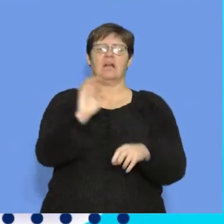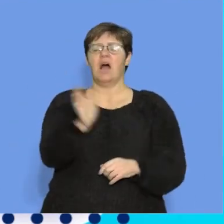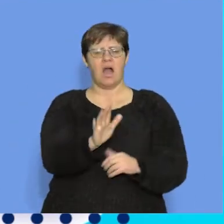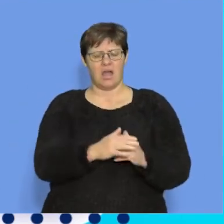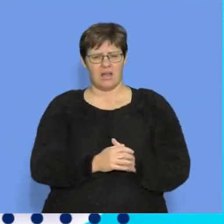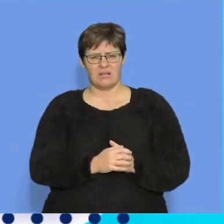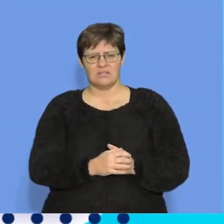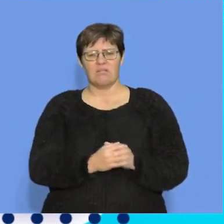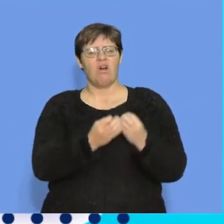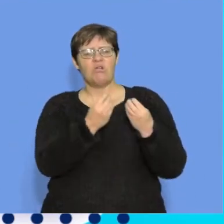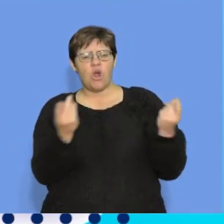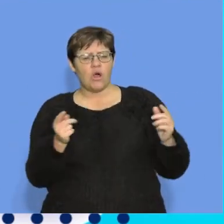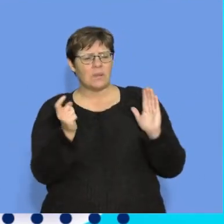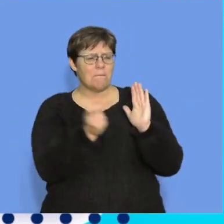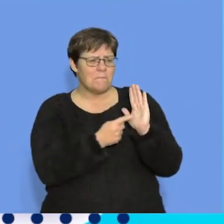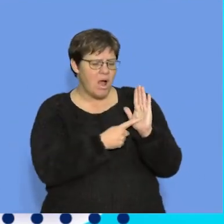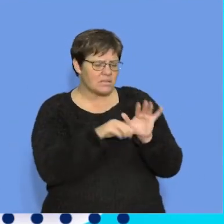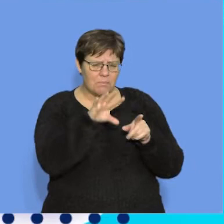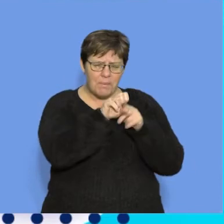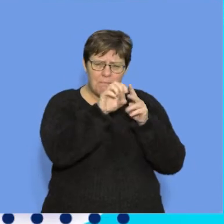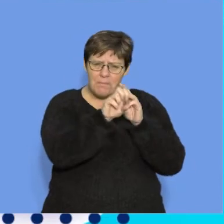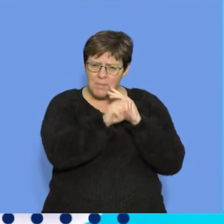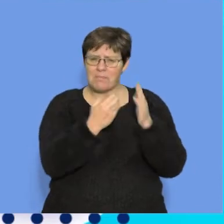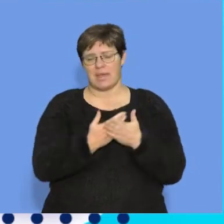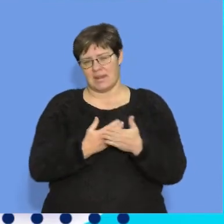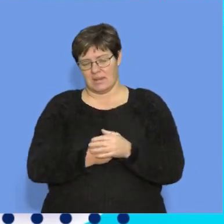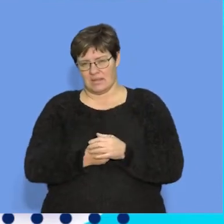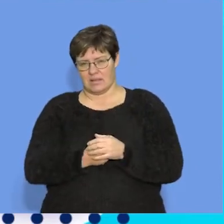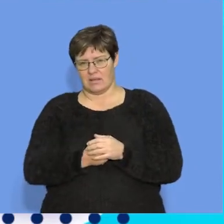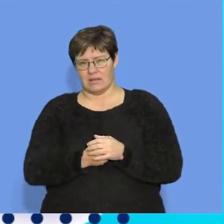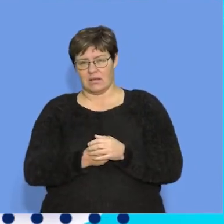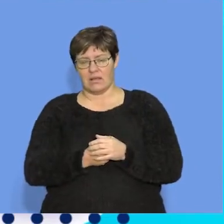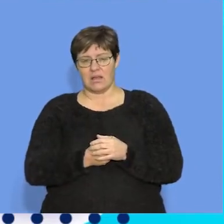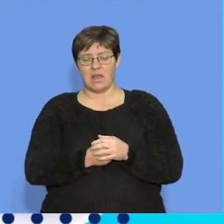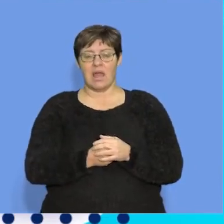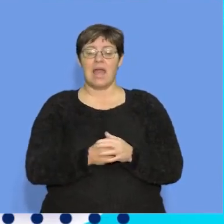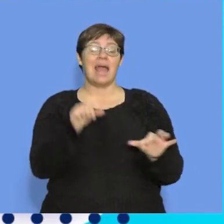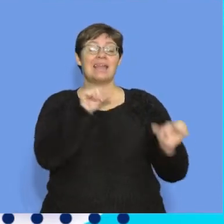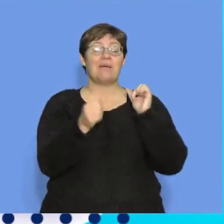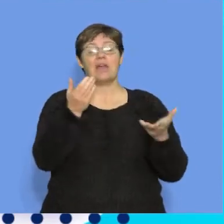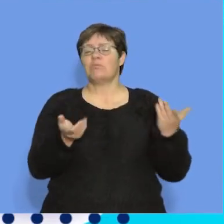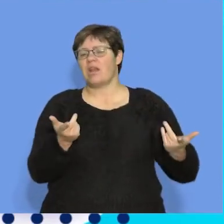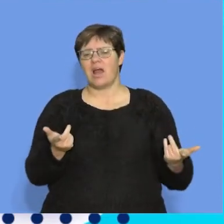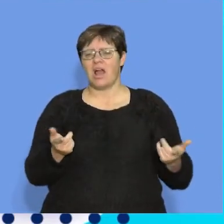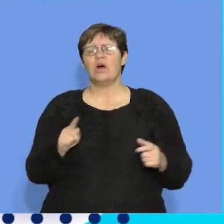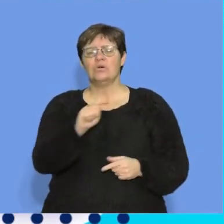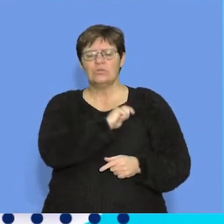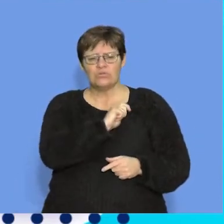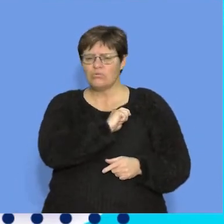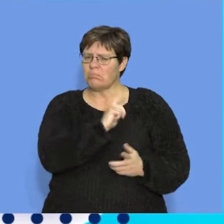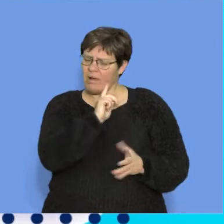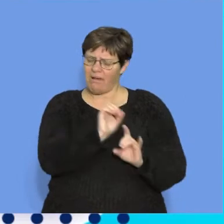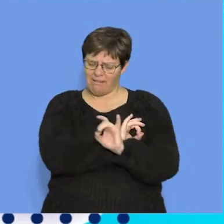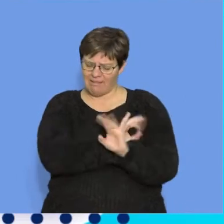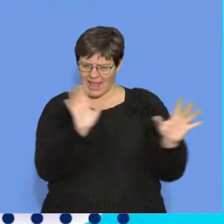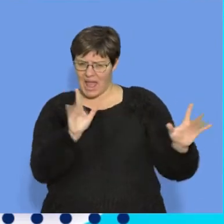there's lots of little marks that you can get. So don't be put off by chemical equilibrium. It's actually very straightforward